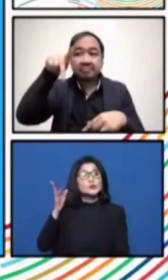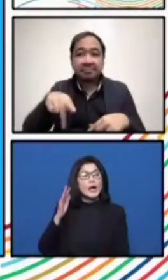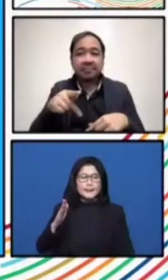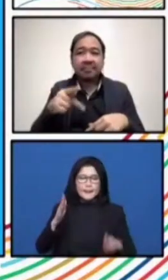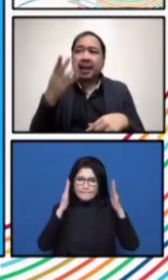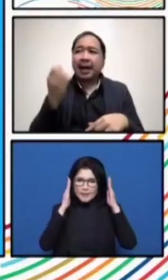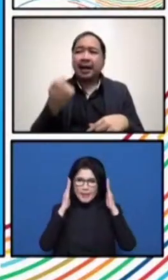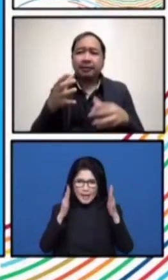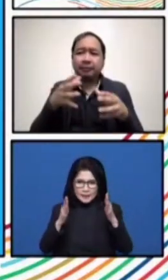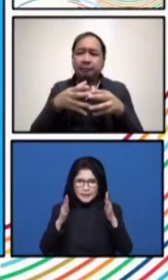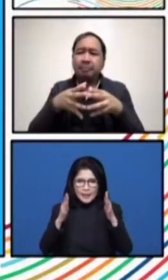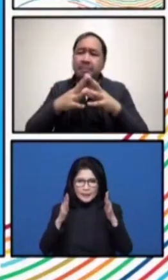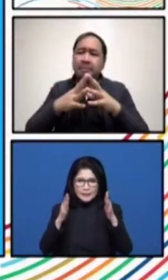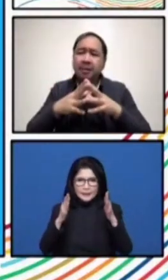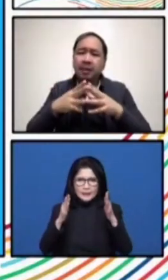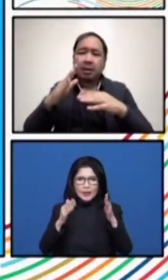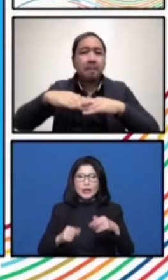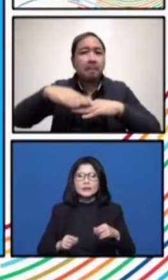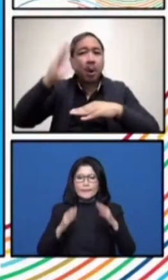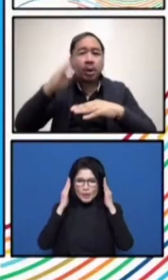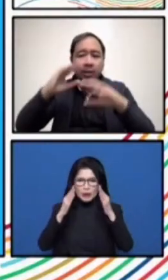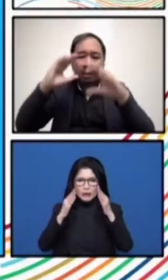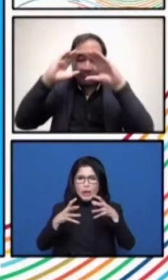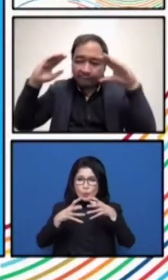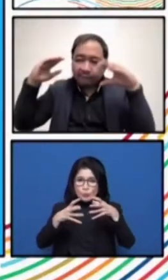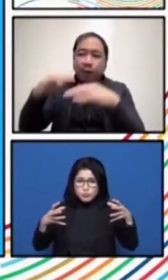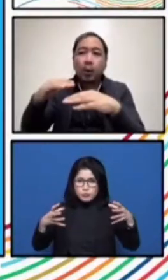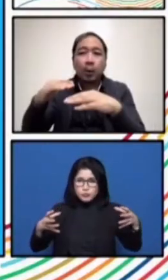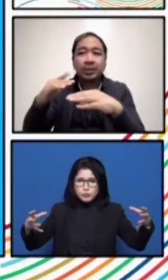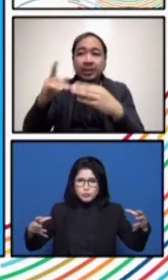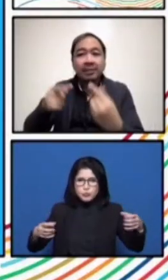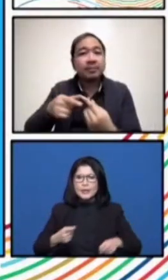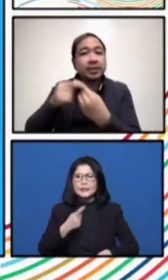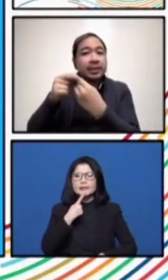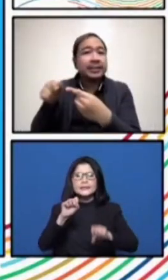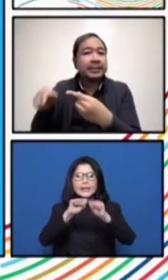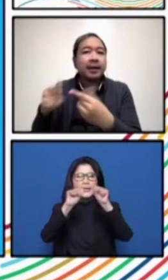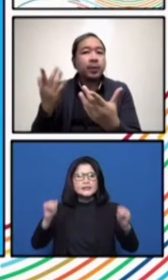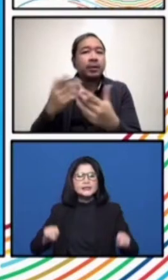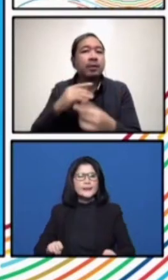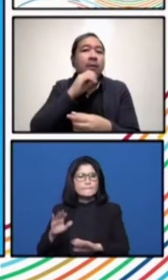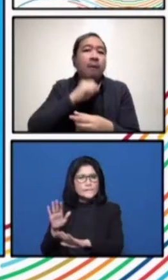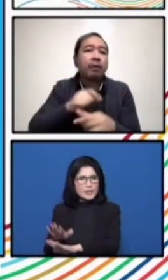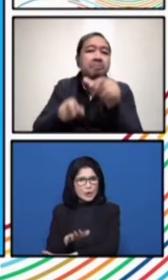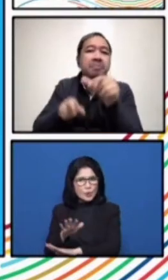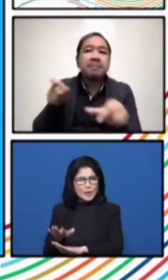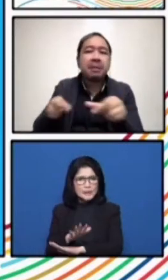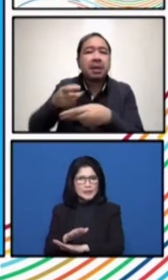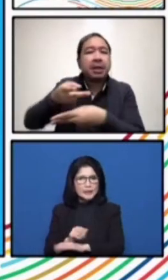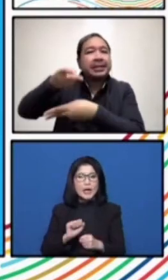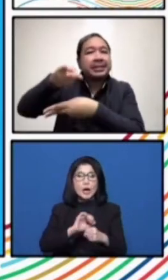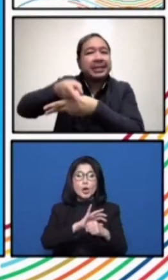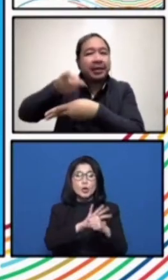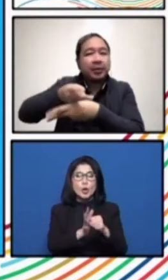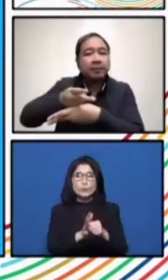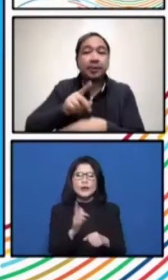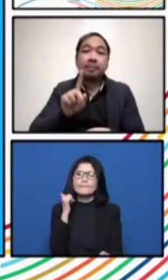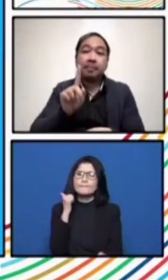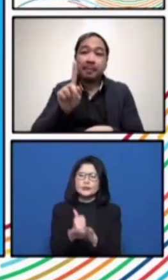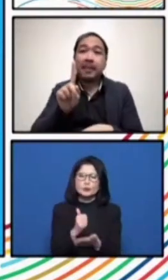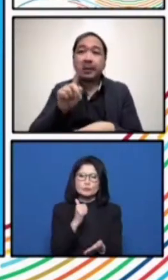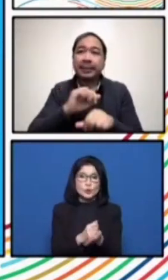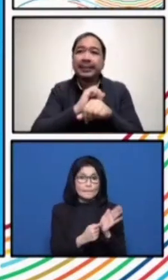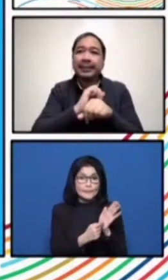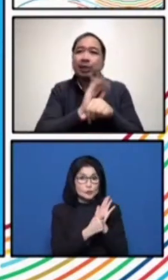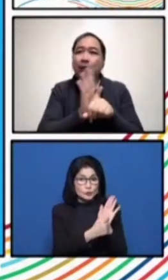with regards to long-term care for older person but the covid-19 really show that in most countries